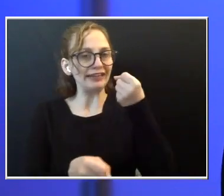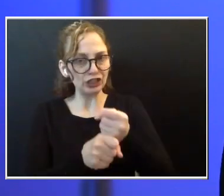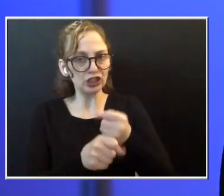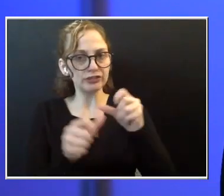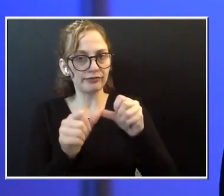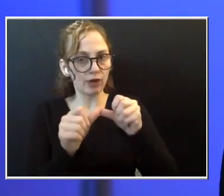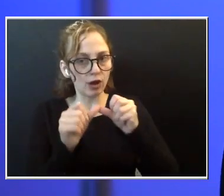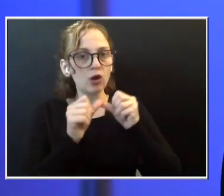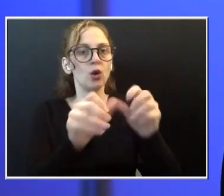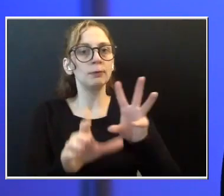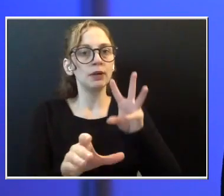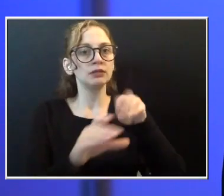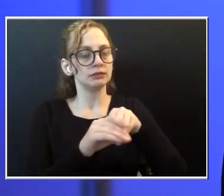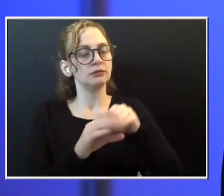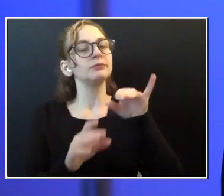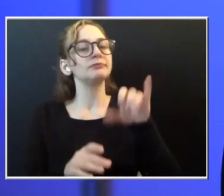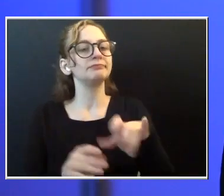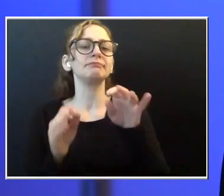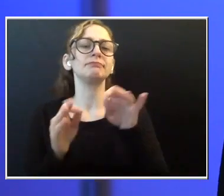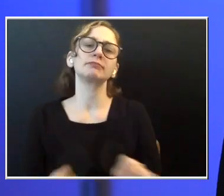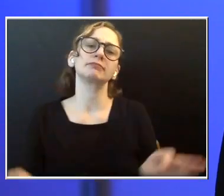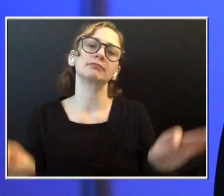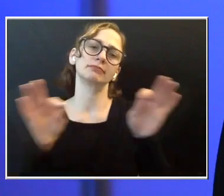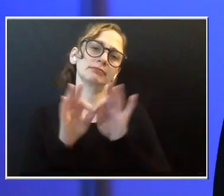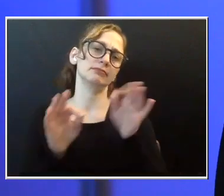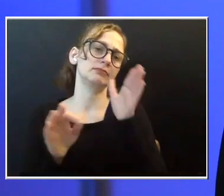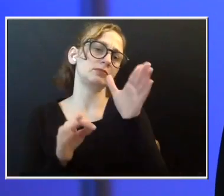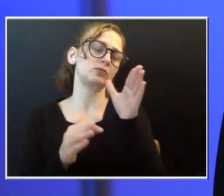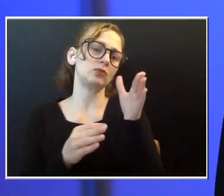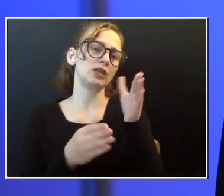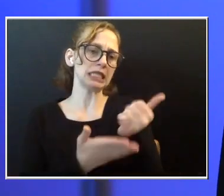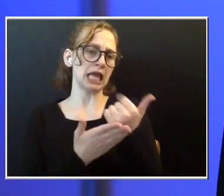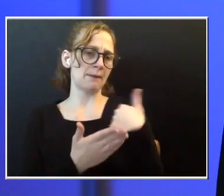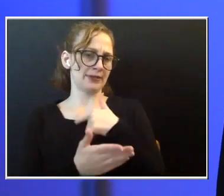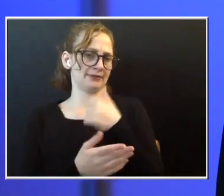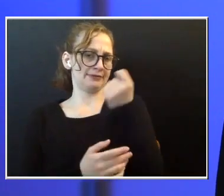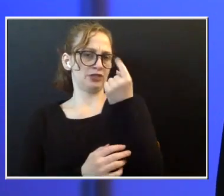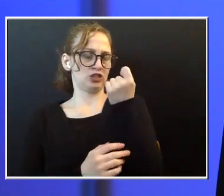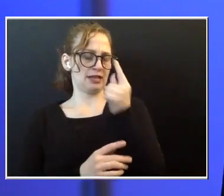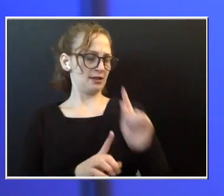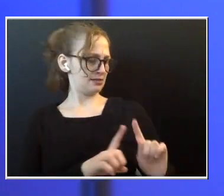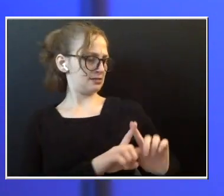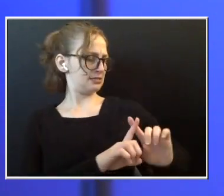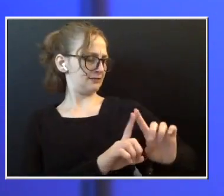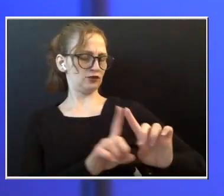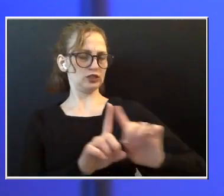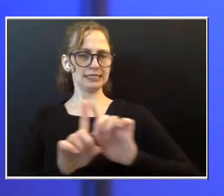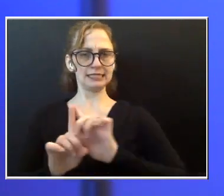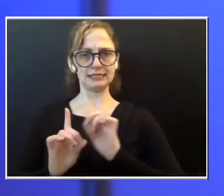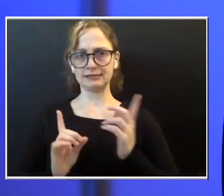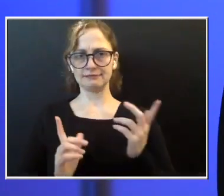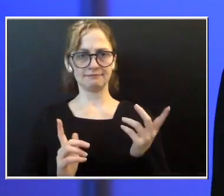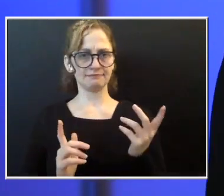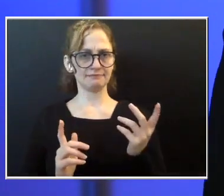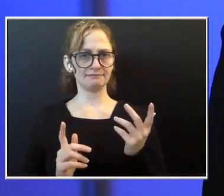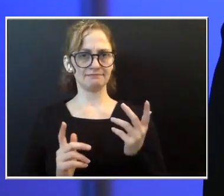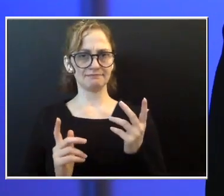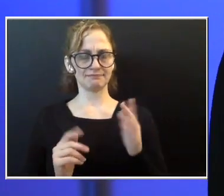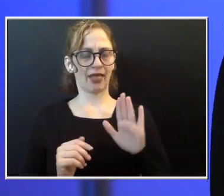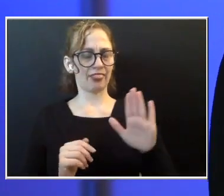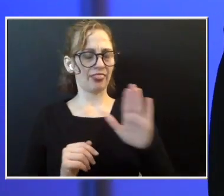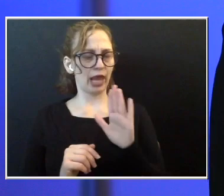will help really look at the differences that people have, whether it's the geography, the